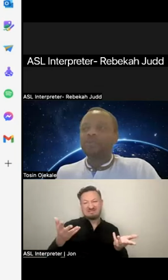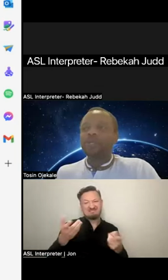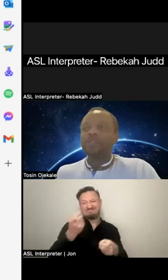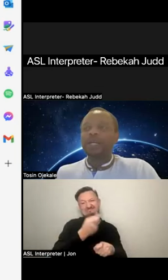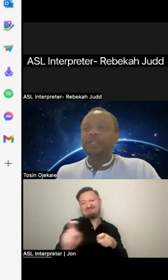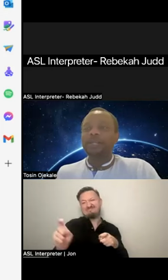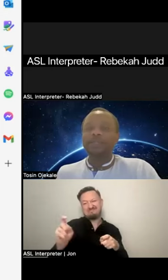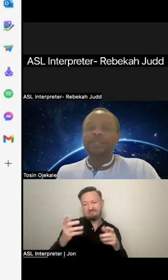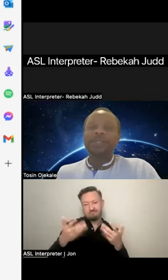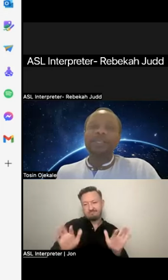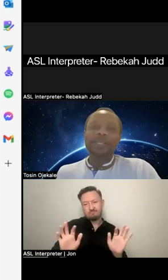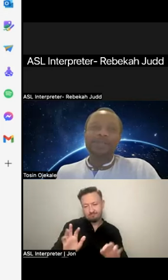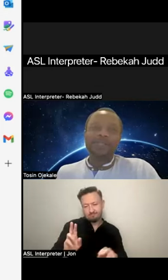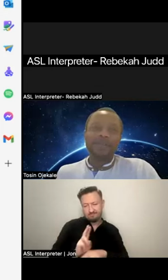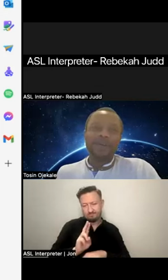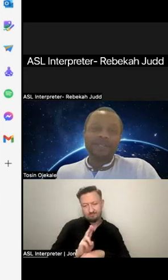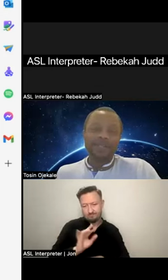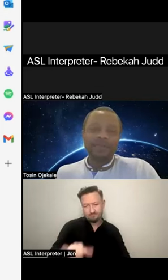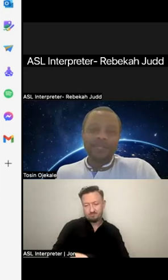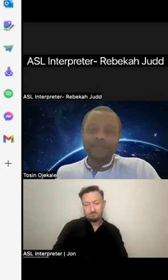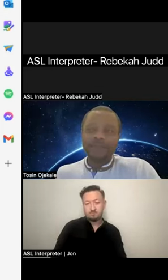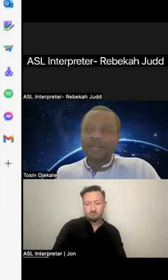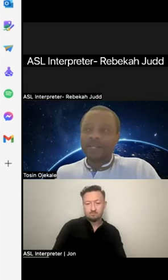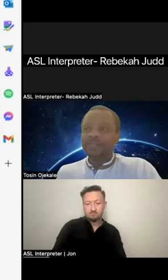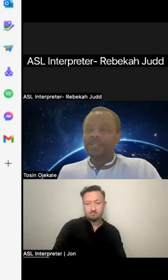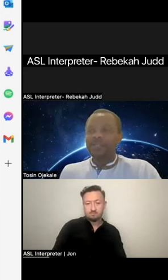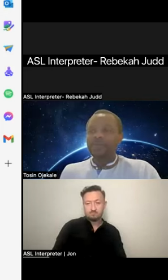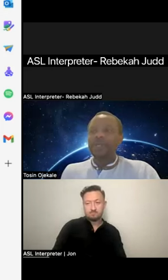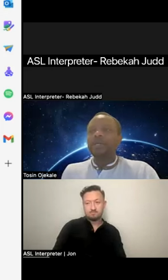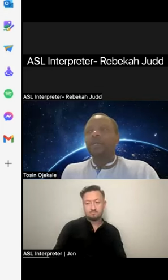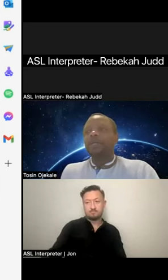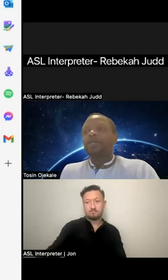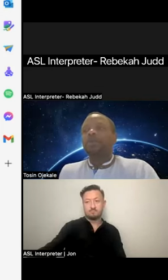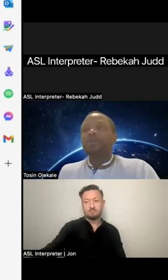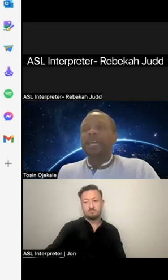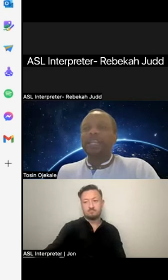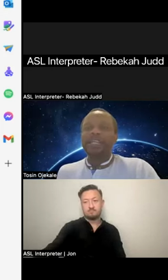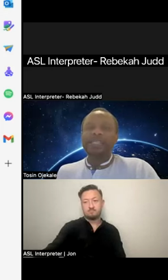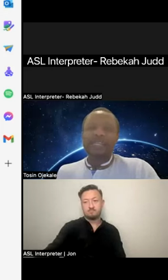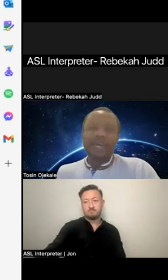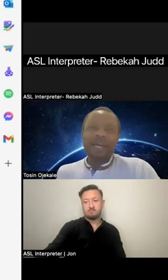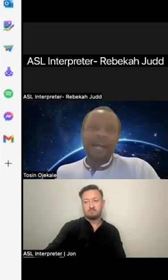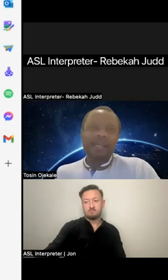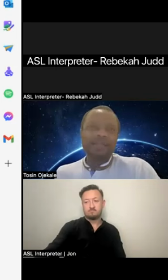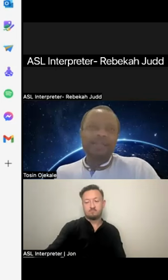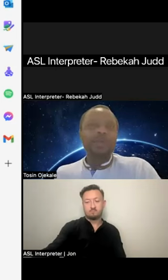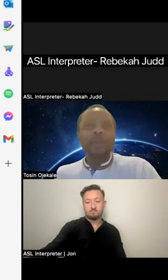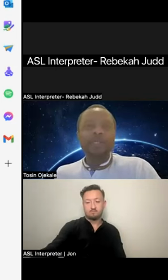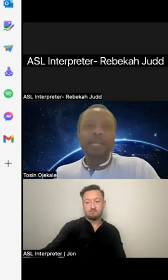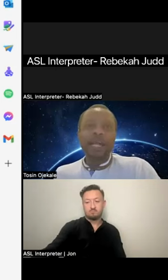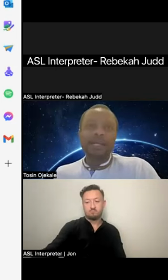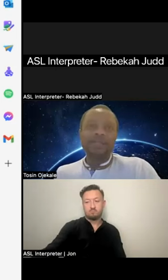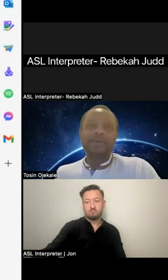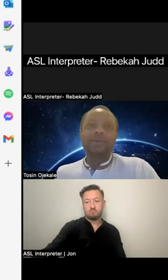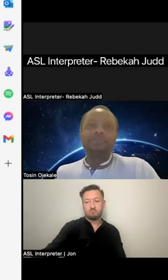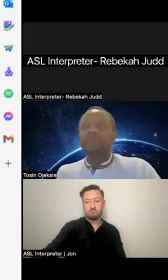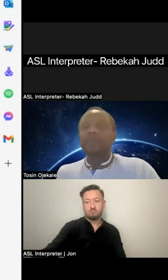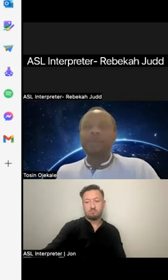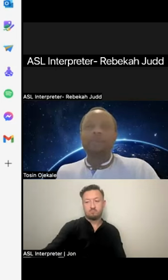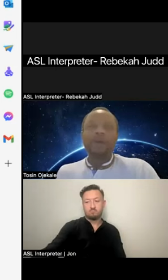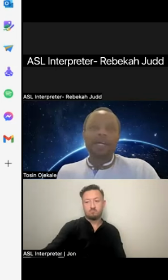want to make sure that you can get your servers after the fire incident, okay? So most likely it's either gas, they are mostly gas